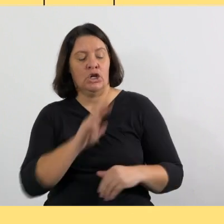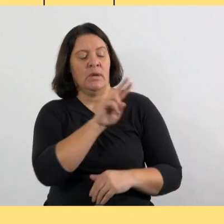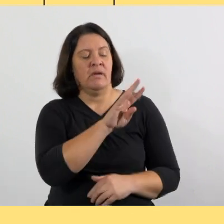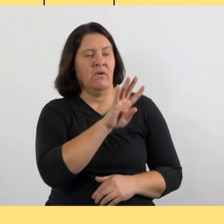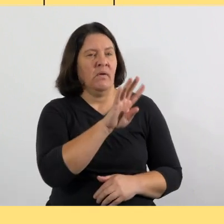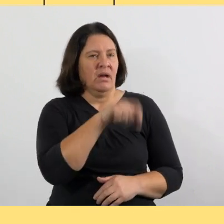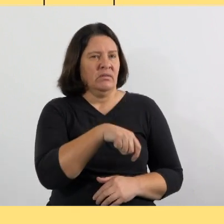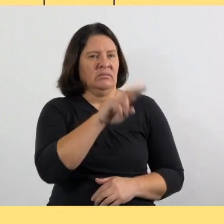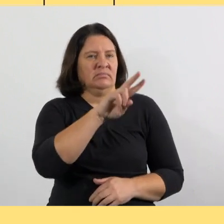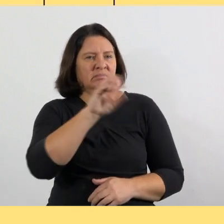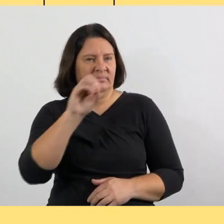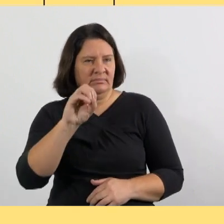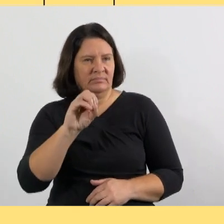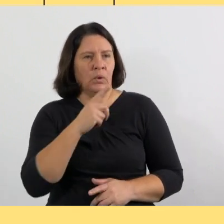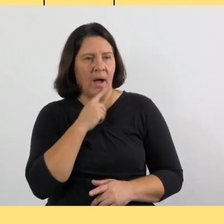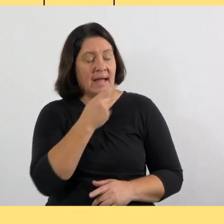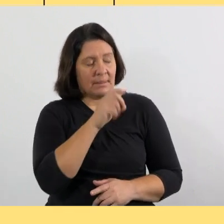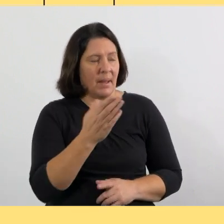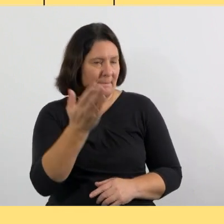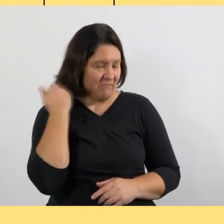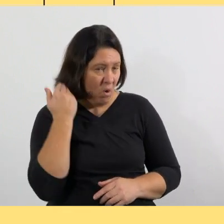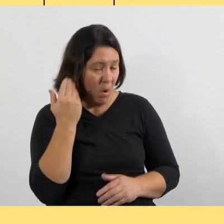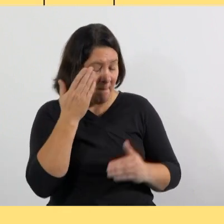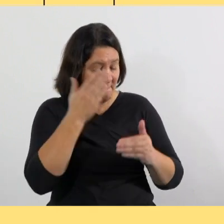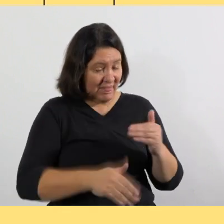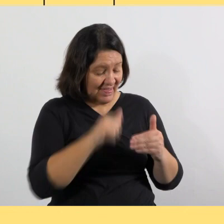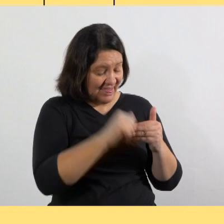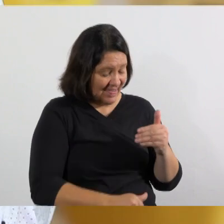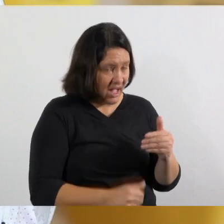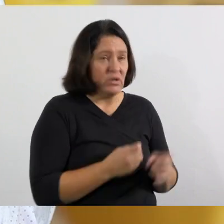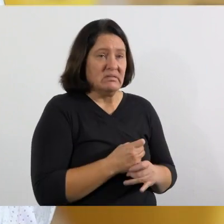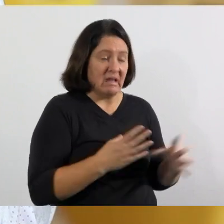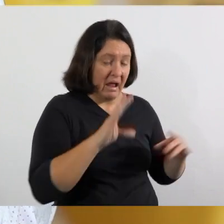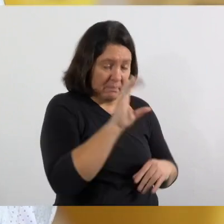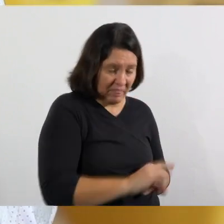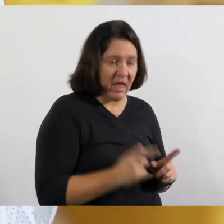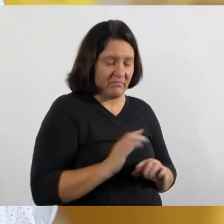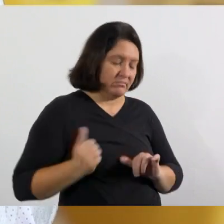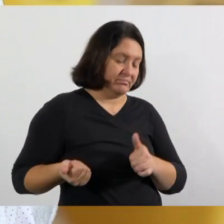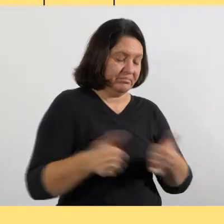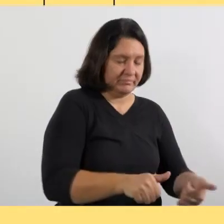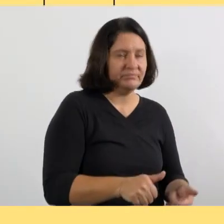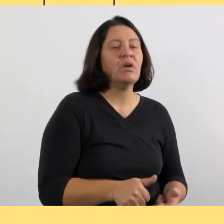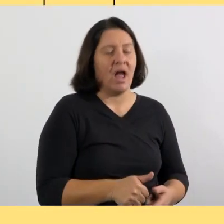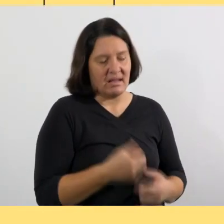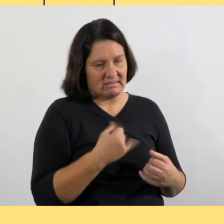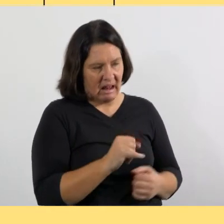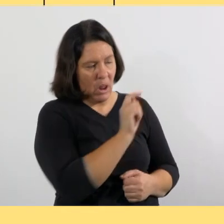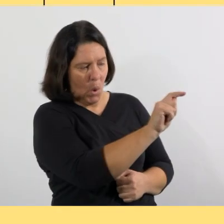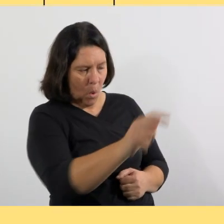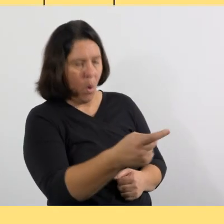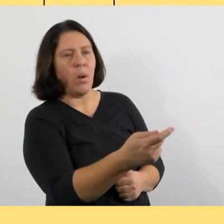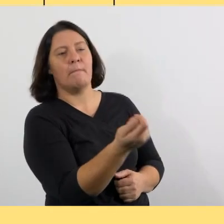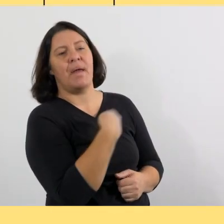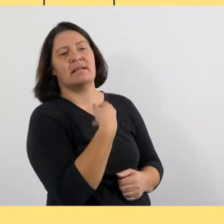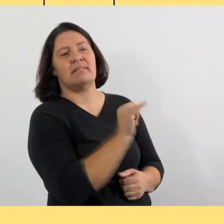down 24,200. This is what our debtors owe us at the beginning of the month. With your